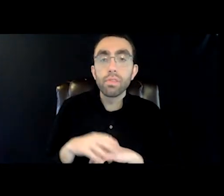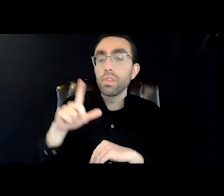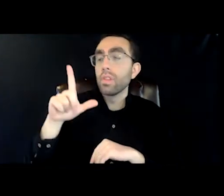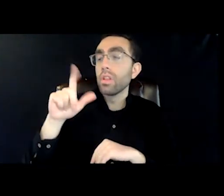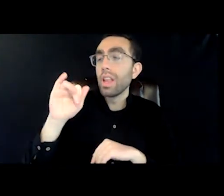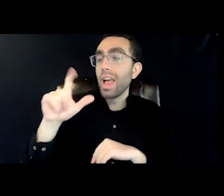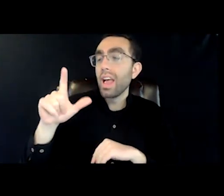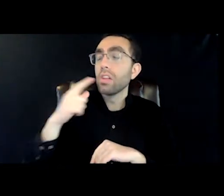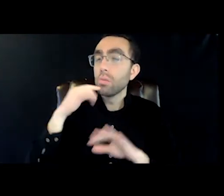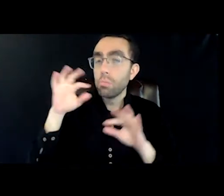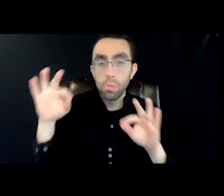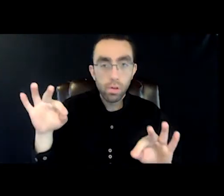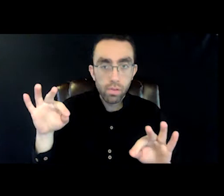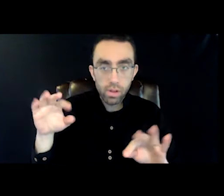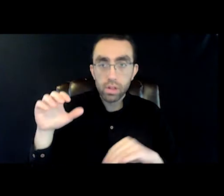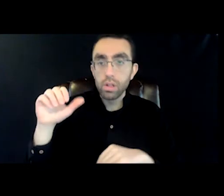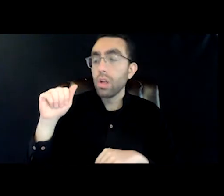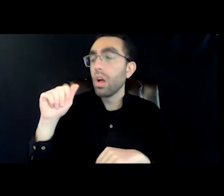Thanks. So